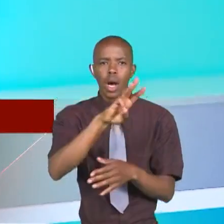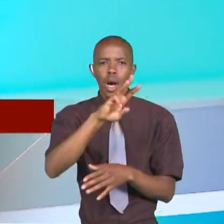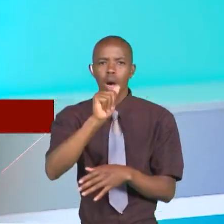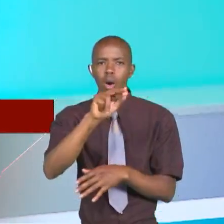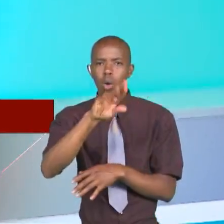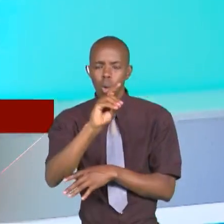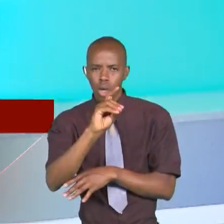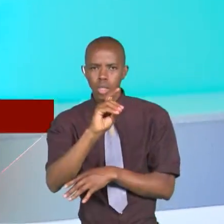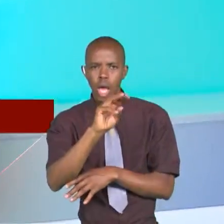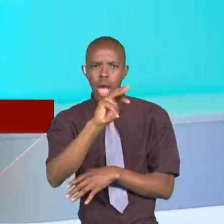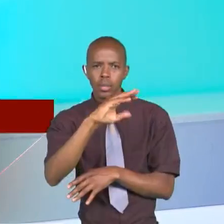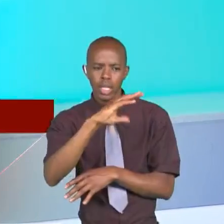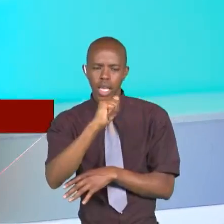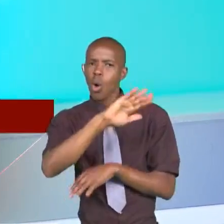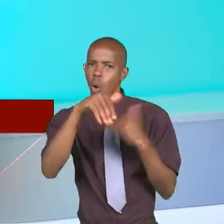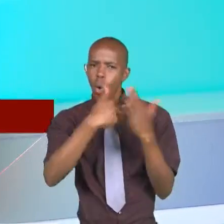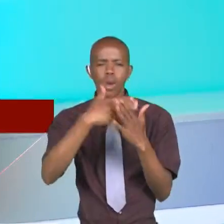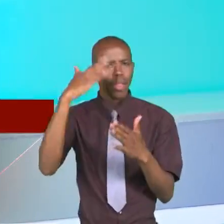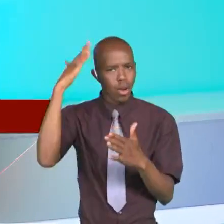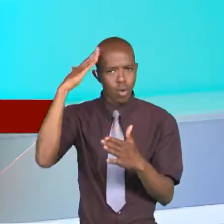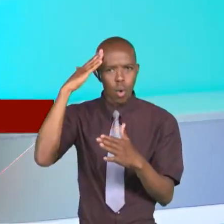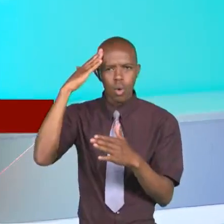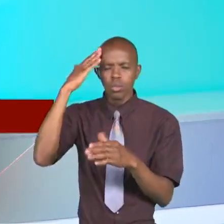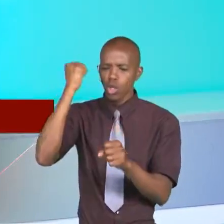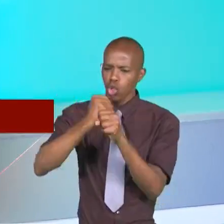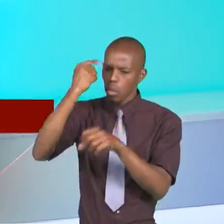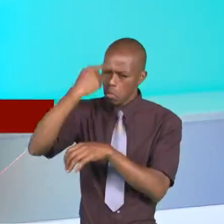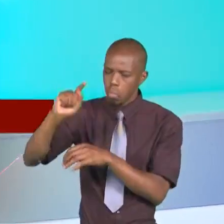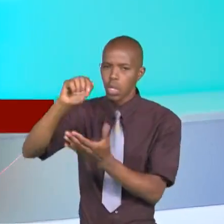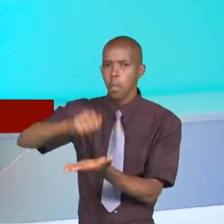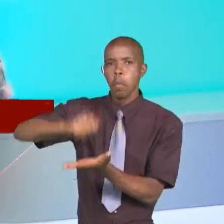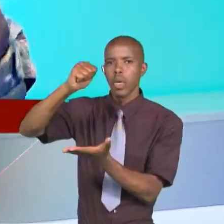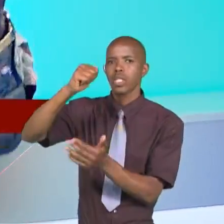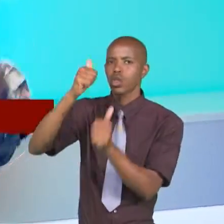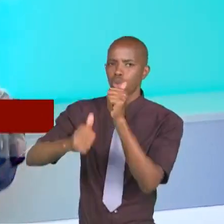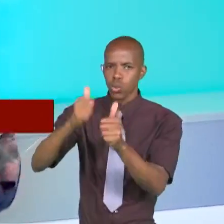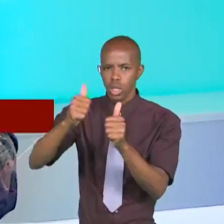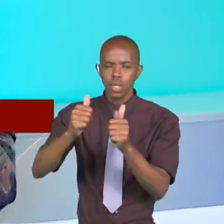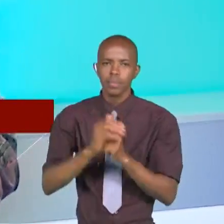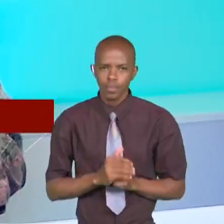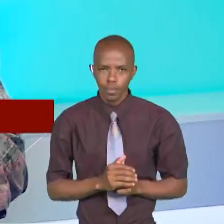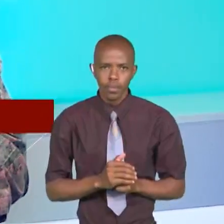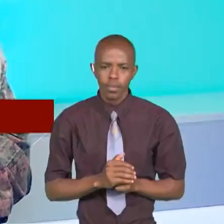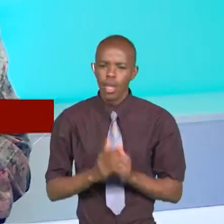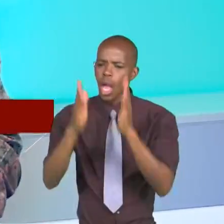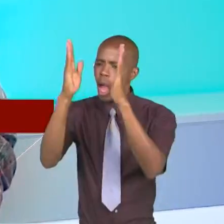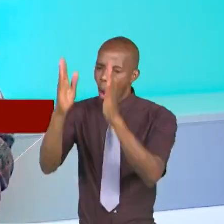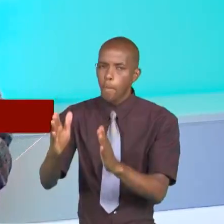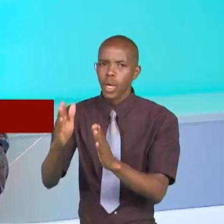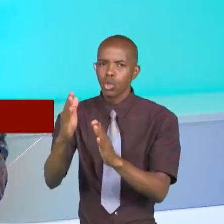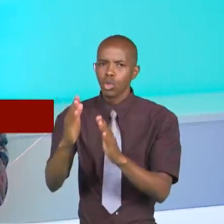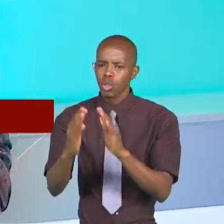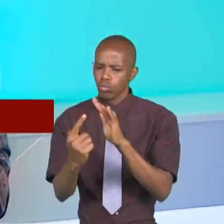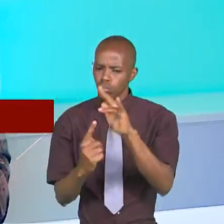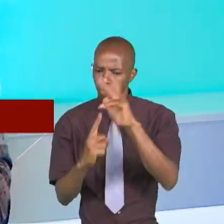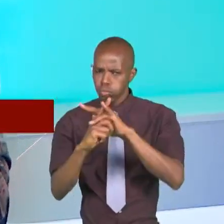every single MCA knows what they approved in that particular year's budget belonging to his ward. So he's the person who should come out first